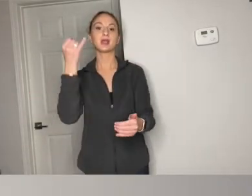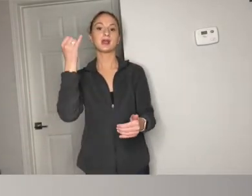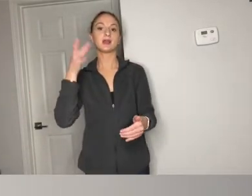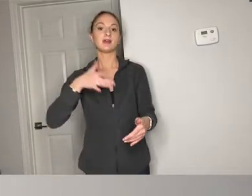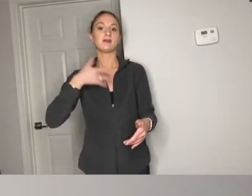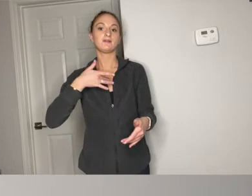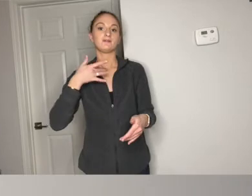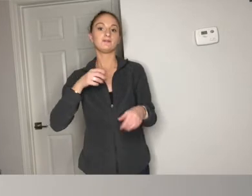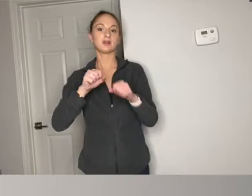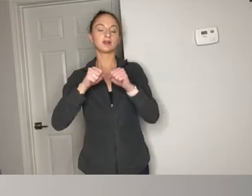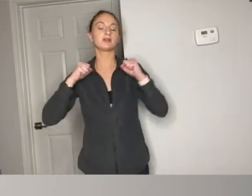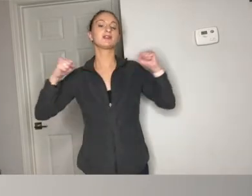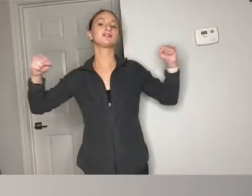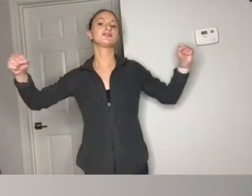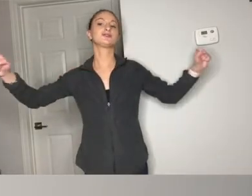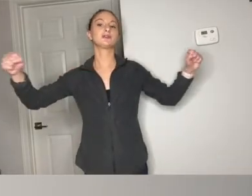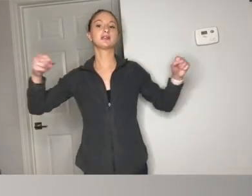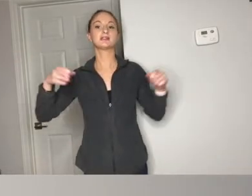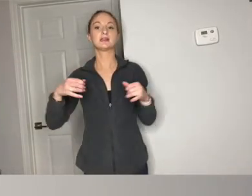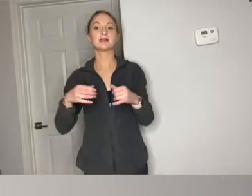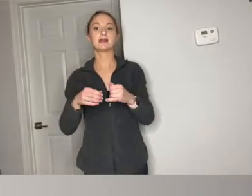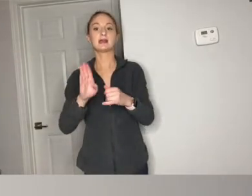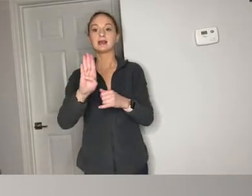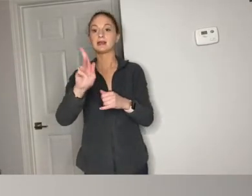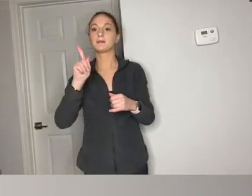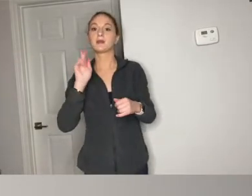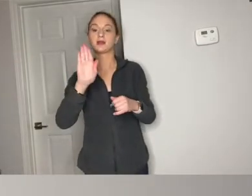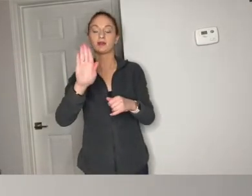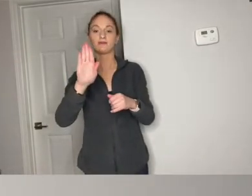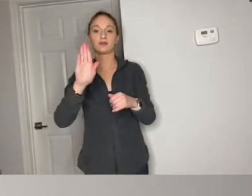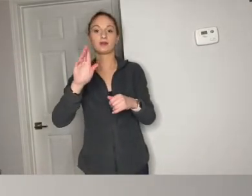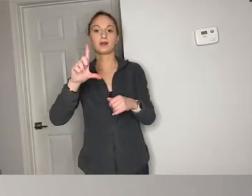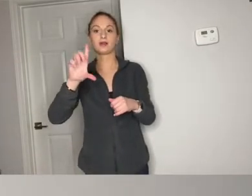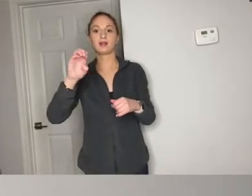You will feel the stretch in the back of your legs, specifically your calf muscles.